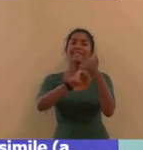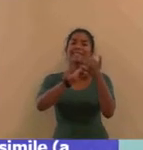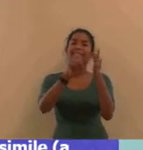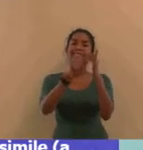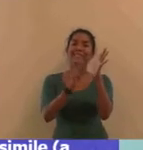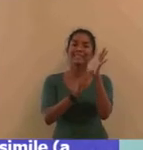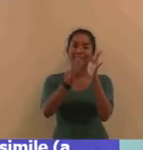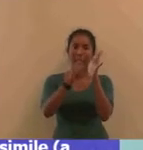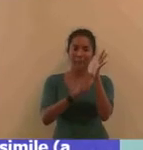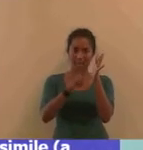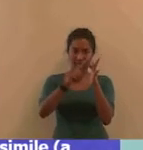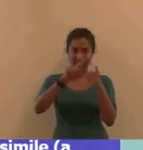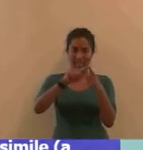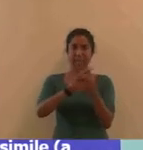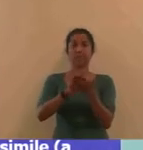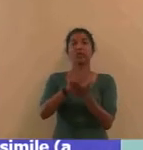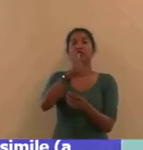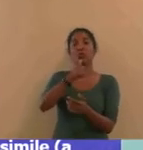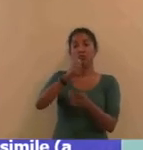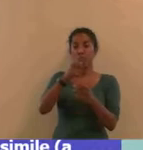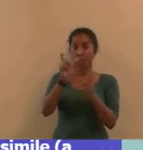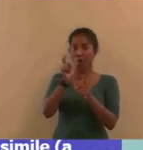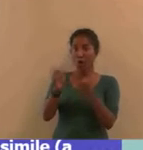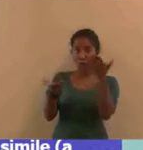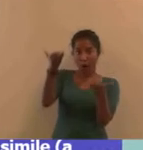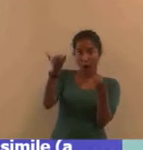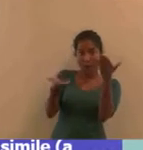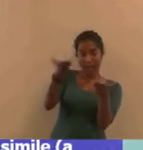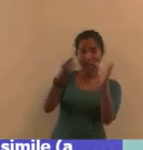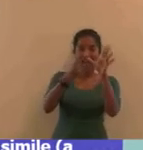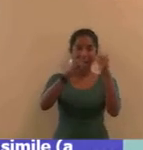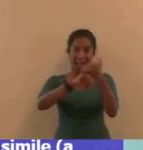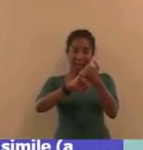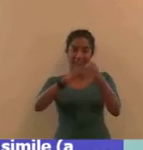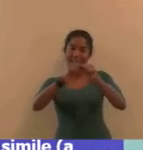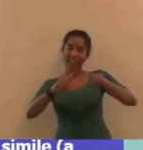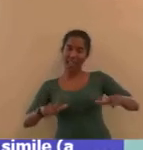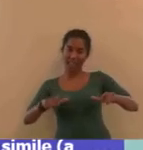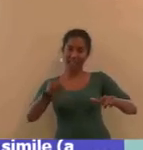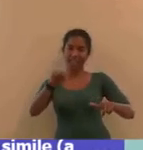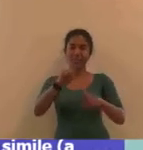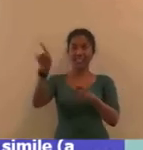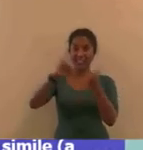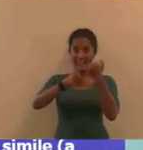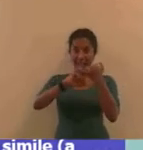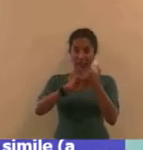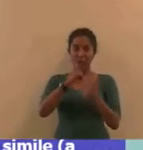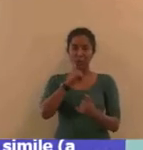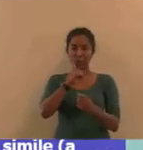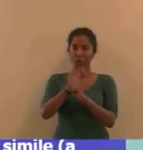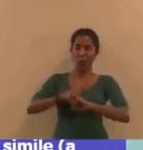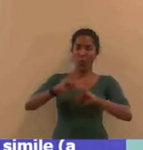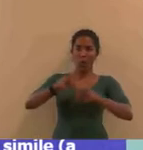comparison using the words as or like. The use of the simile here creates a disturbing image and makes the